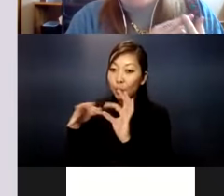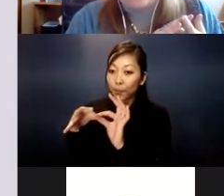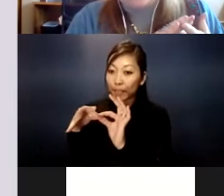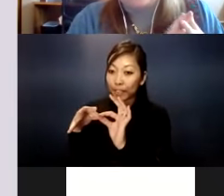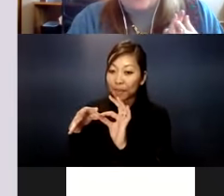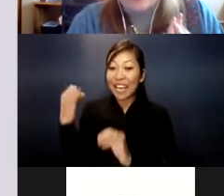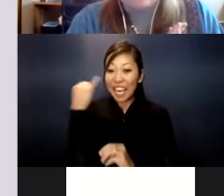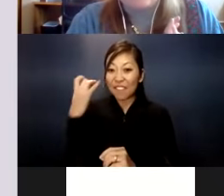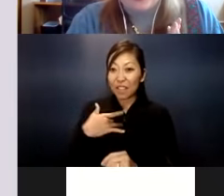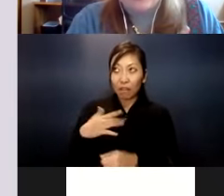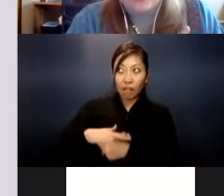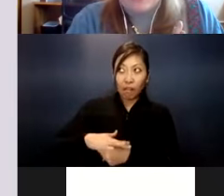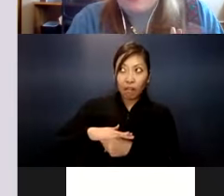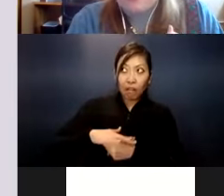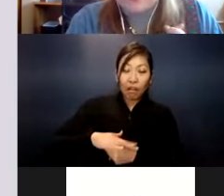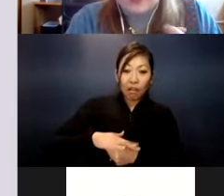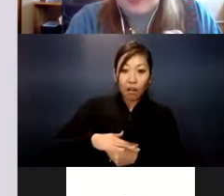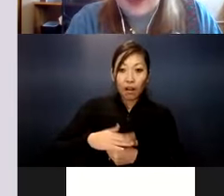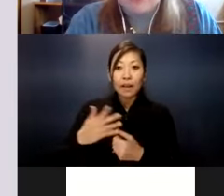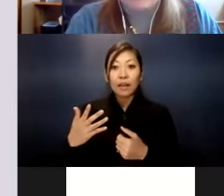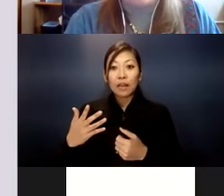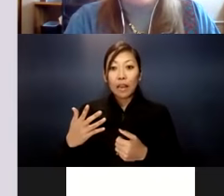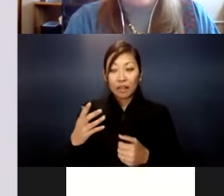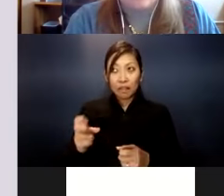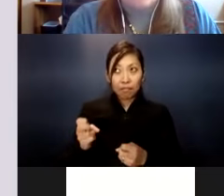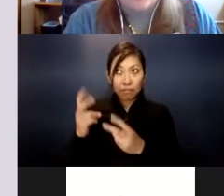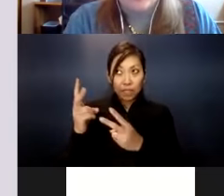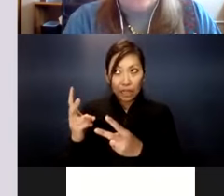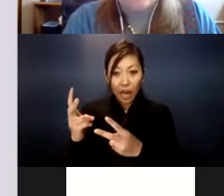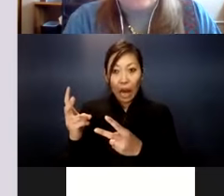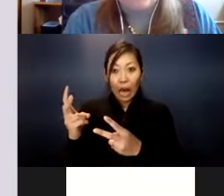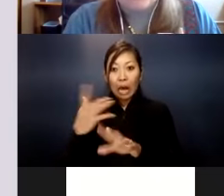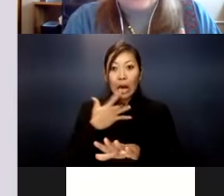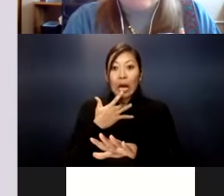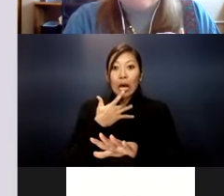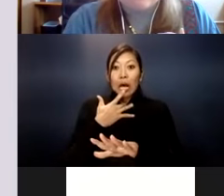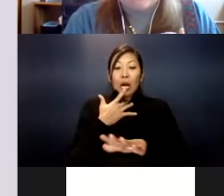know how to work to get that stuff taken away, because